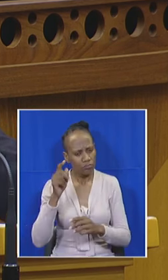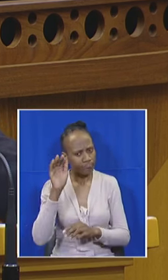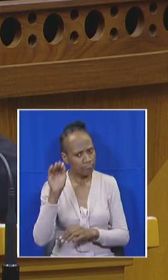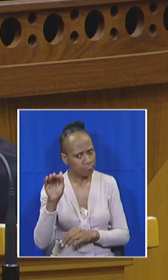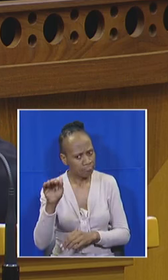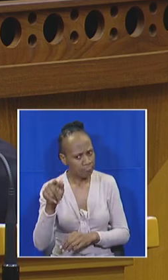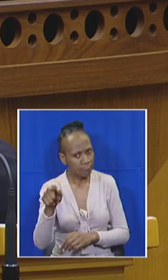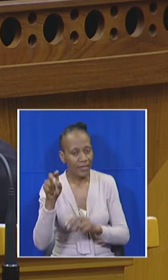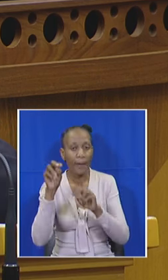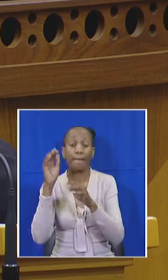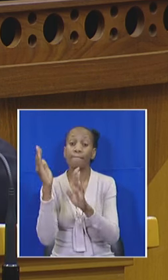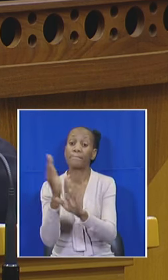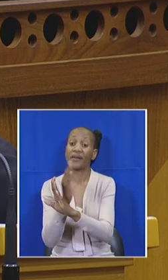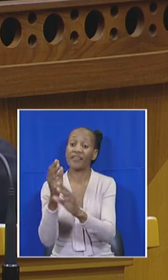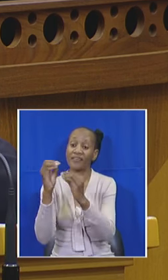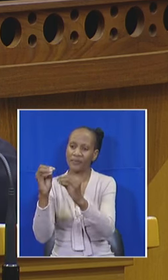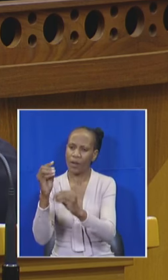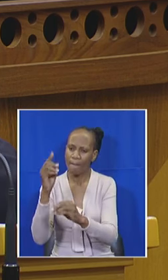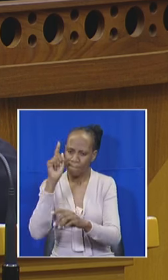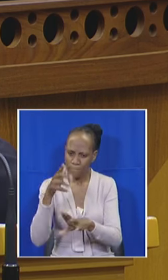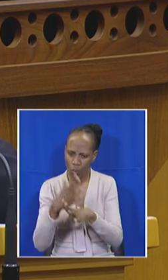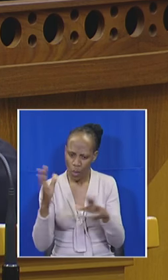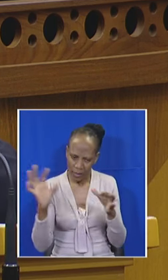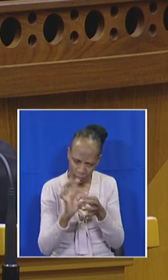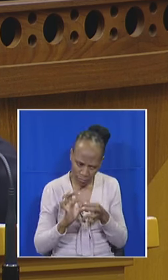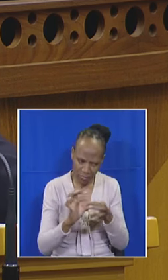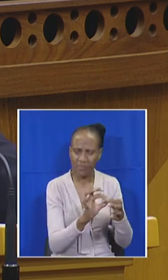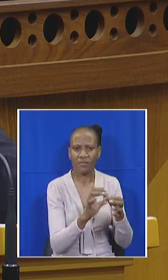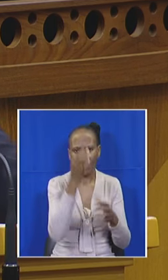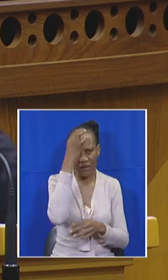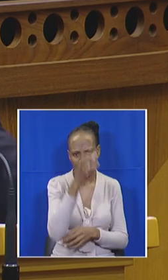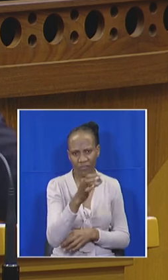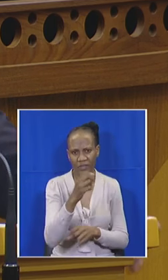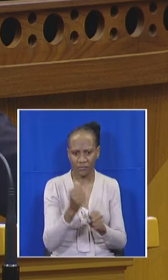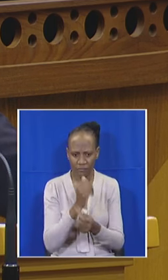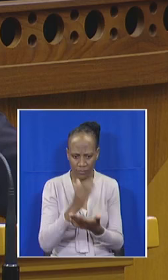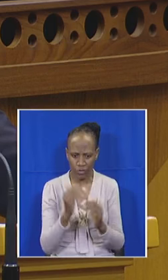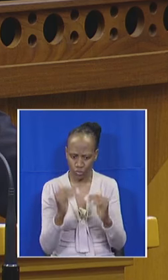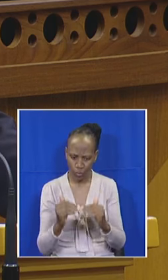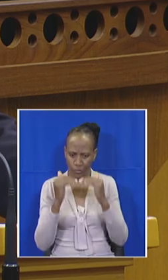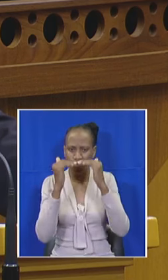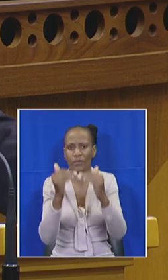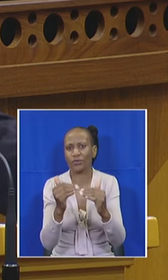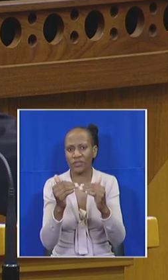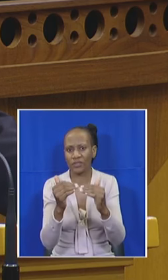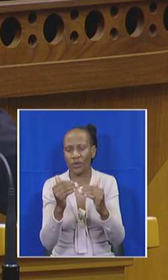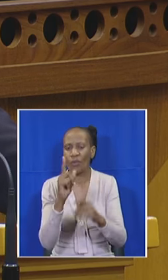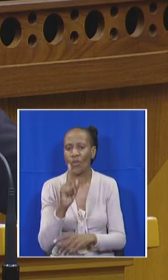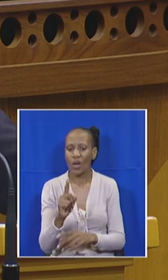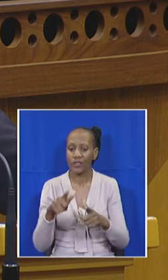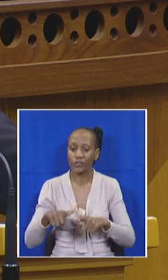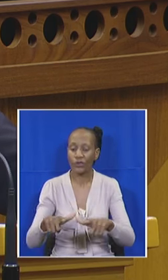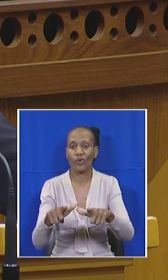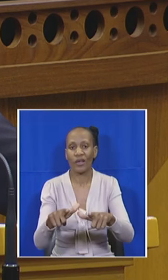to cooperate with government on promotion or promoting local